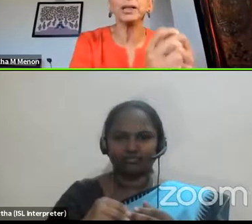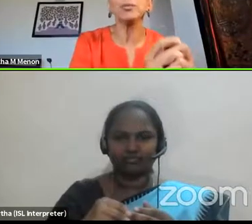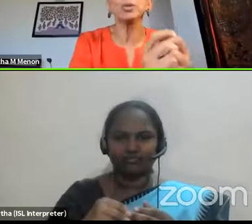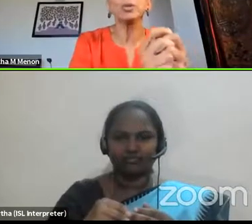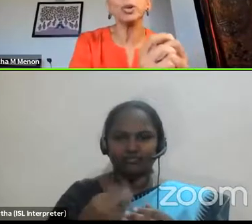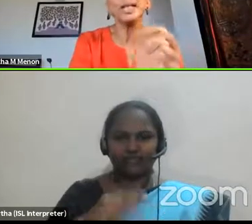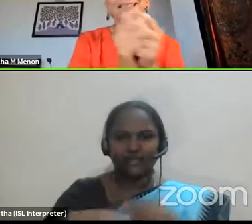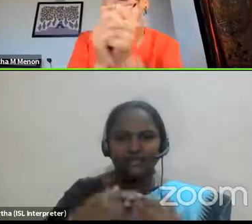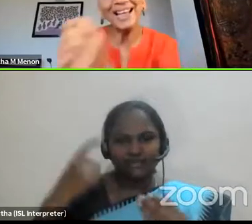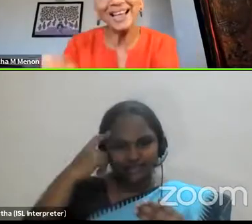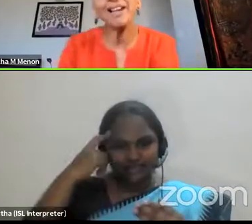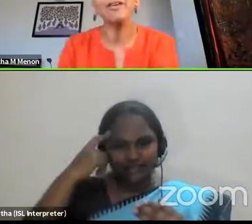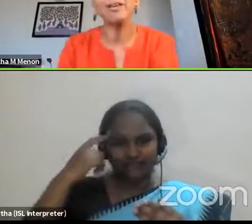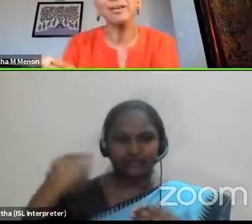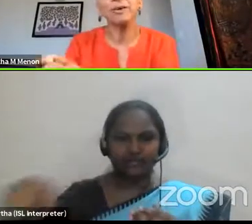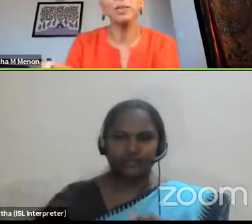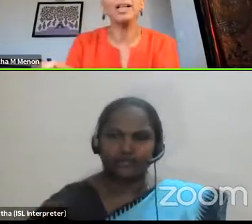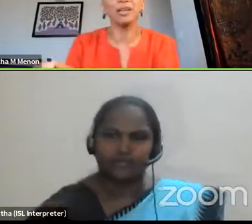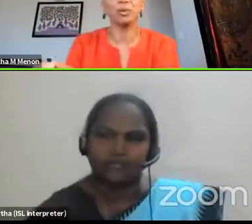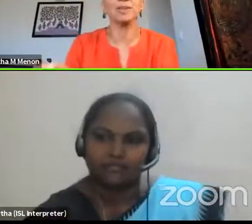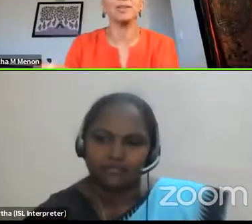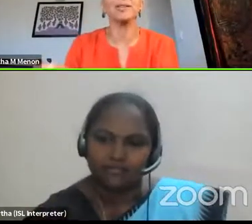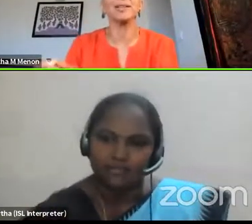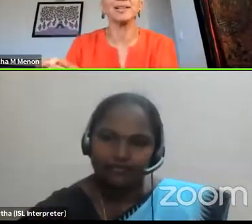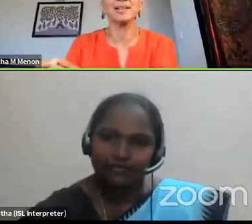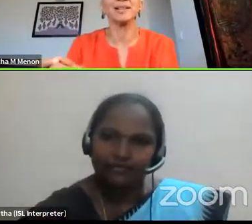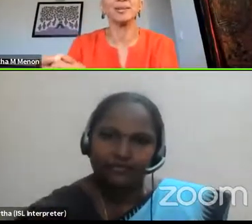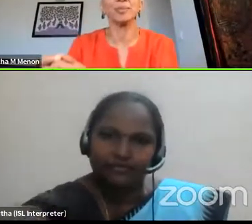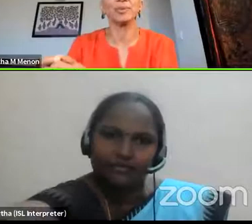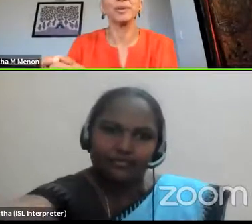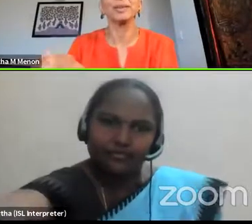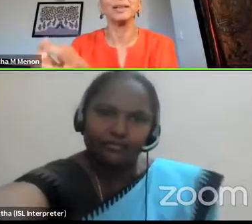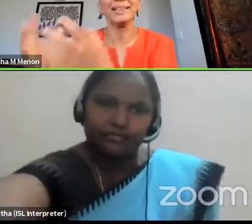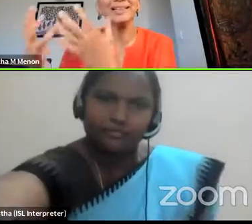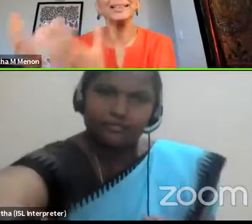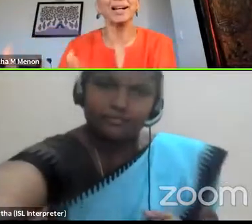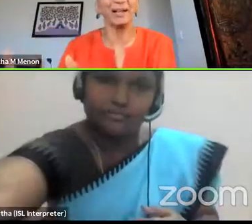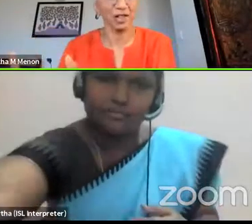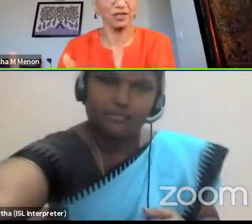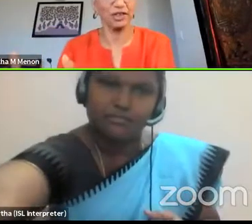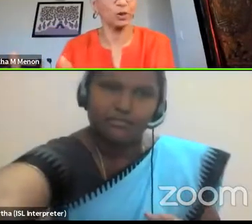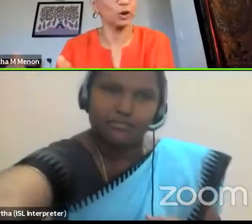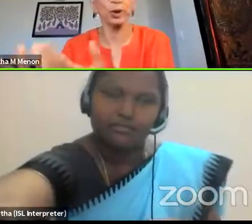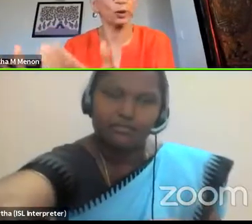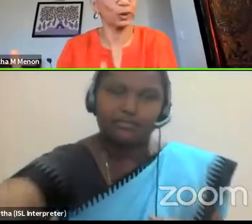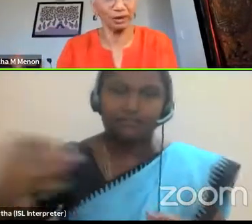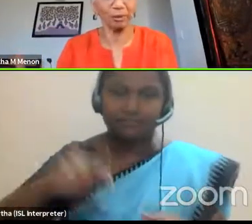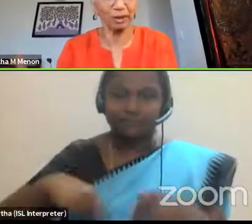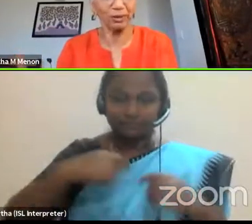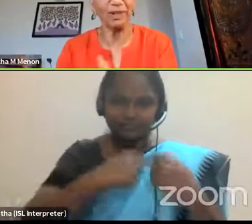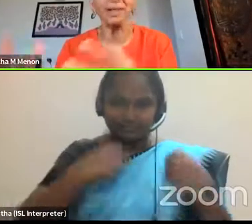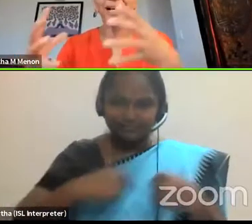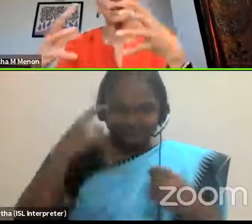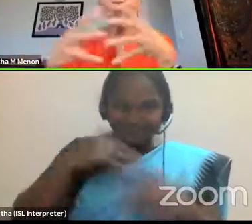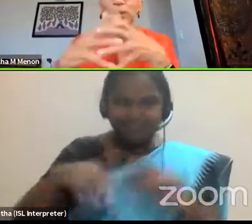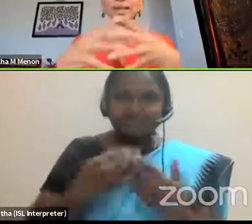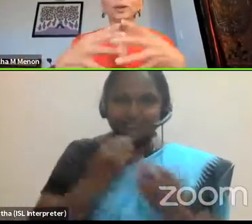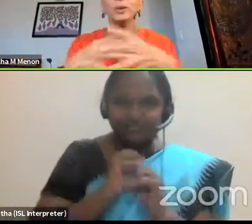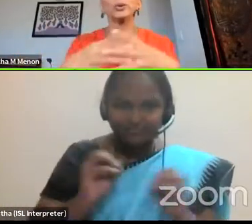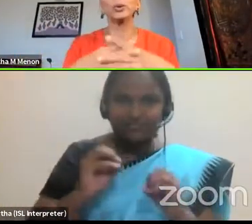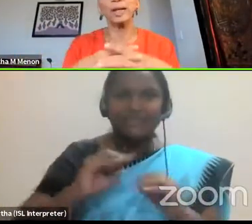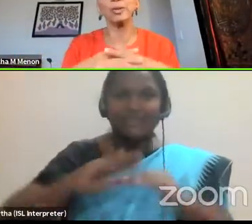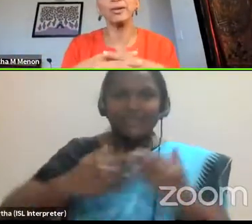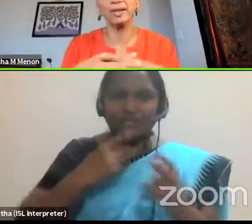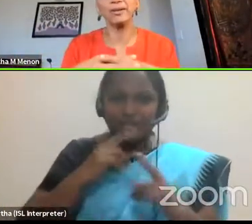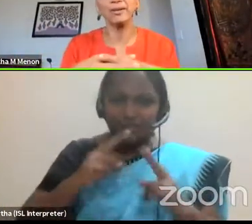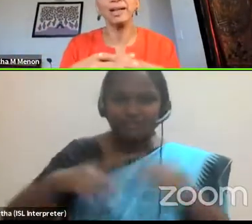Abhishek and team could bring their domain expertise in the arts field, which we knew nothing about. And together